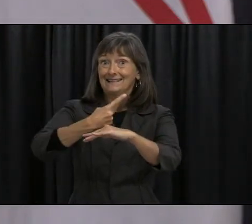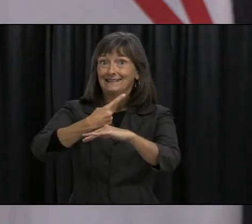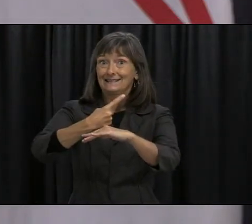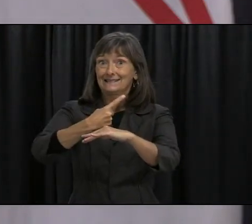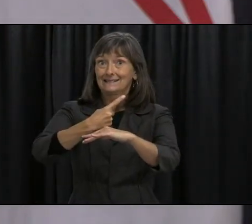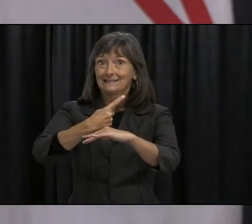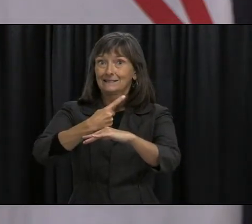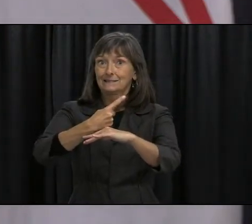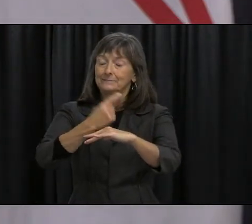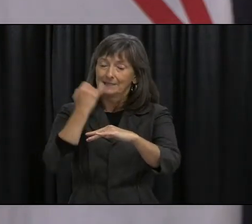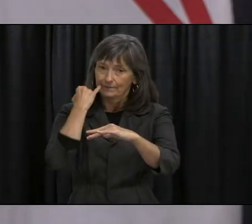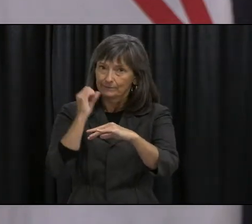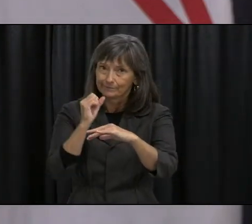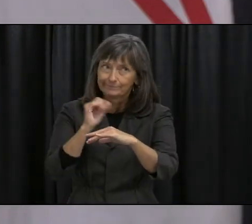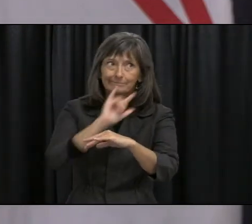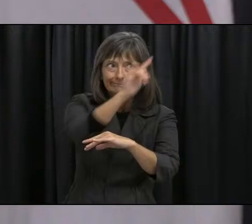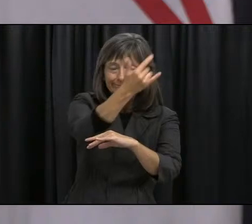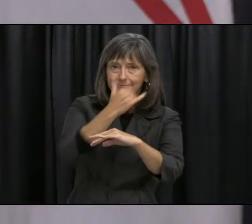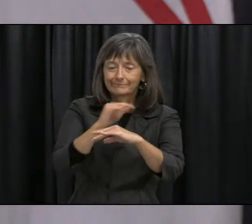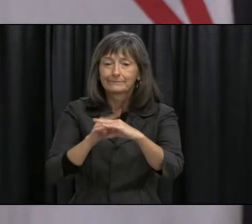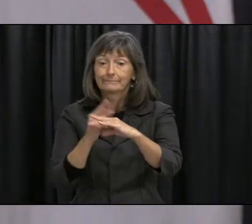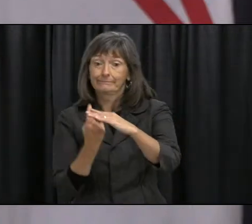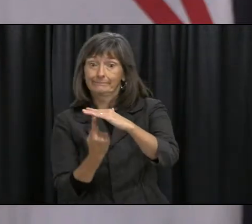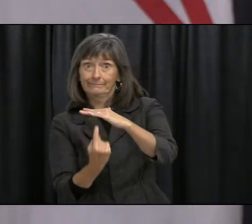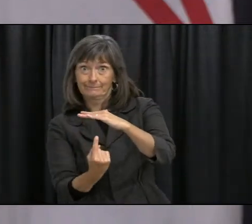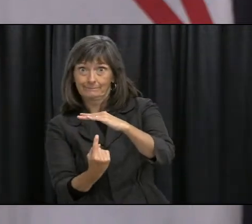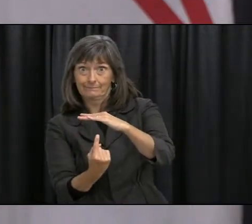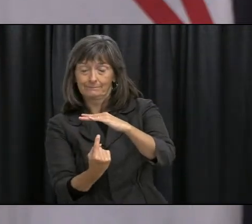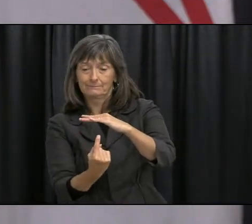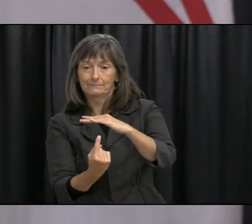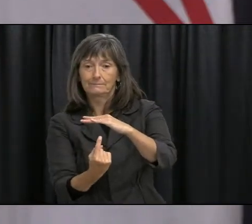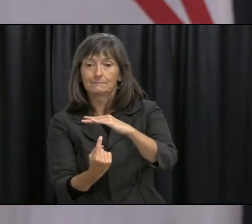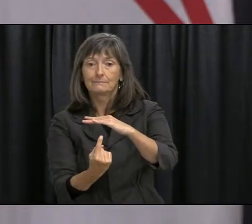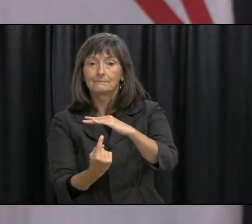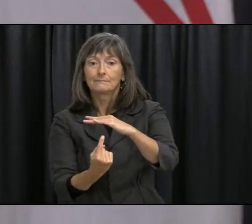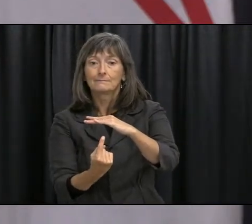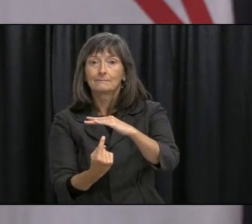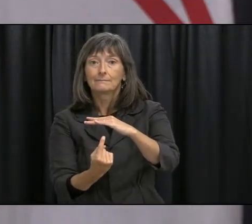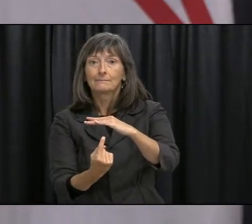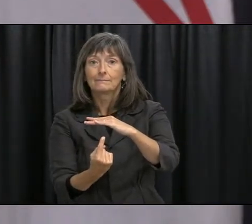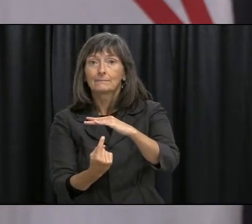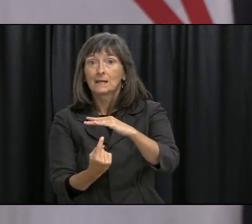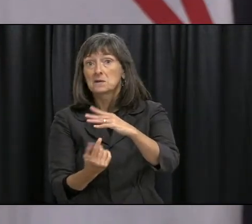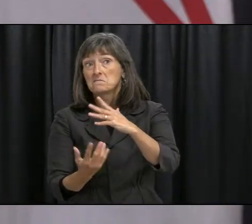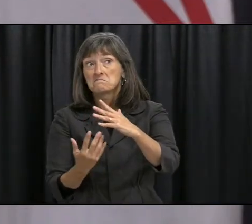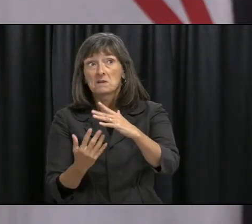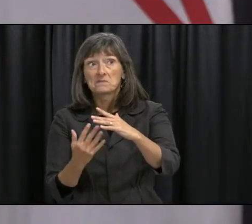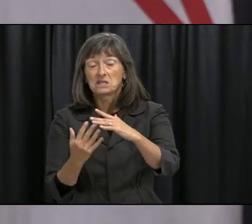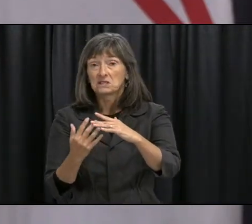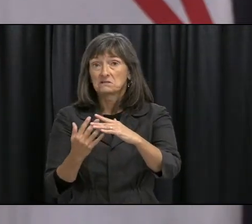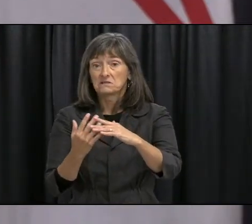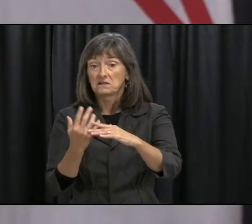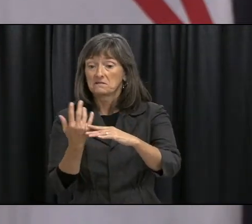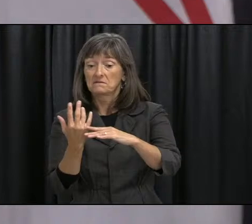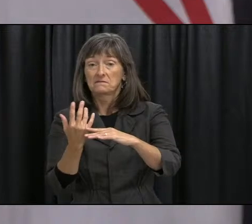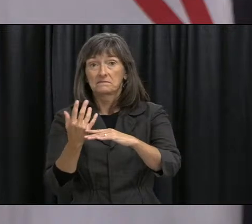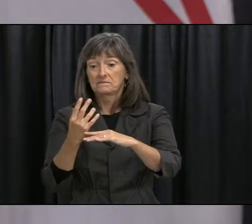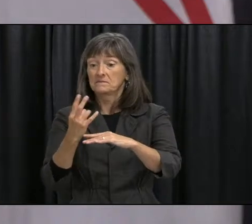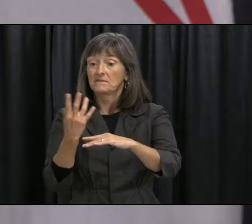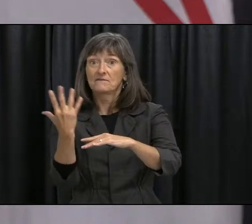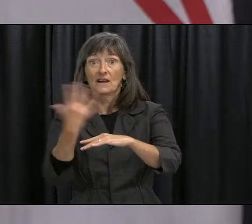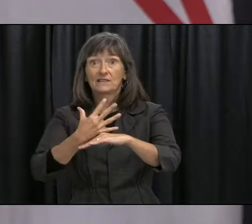anyone who's a rotational worker whose isolation period, the 7 days could be up within a short period of time after the